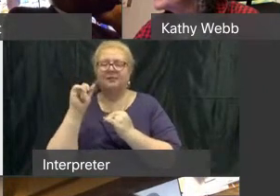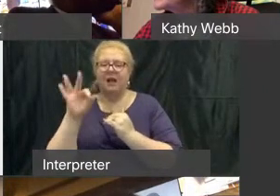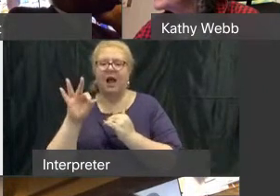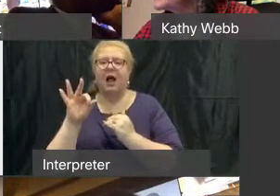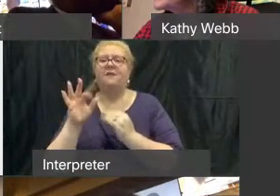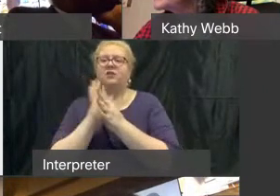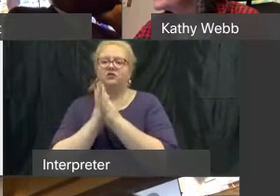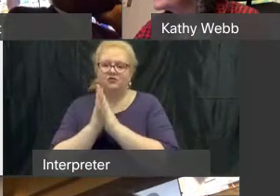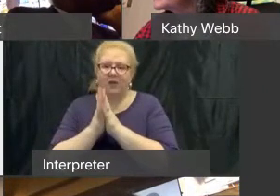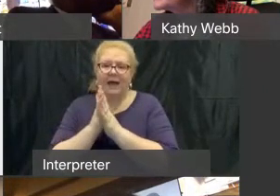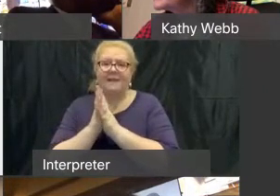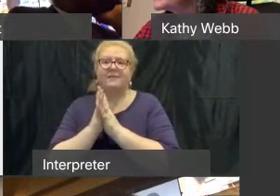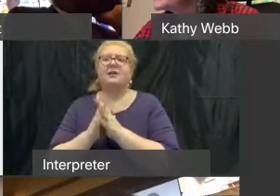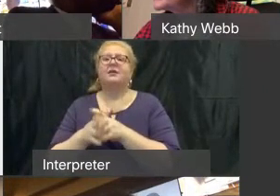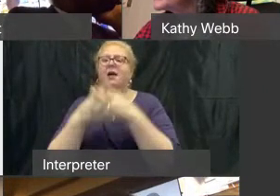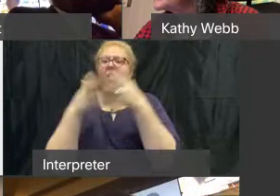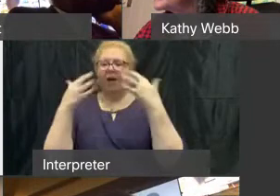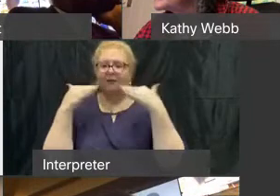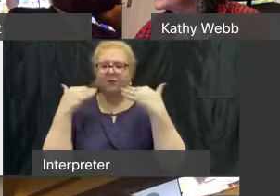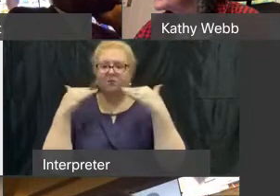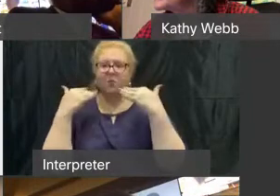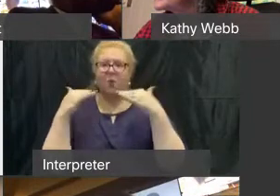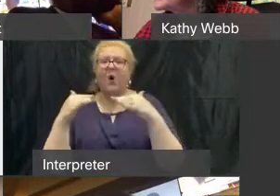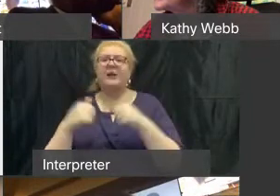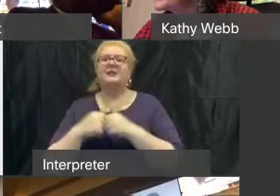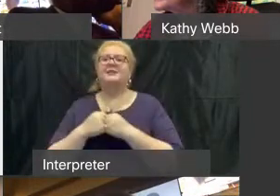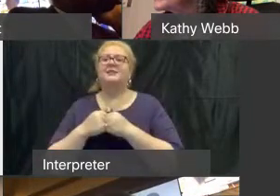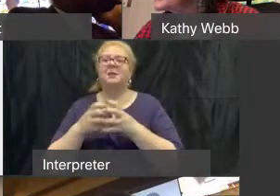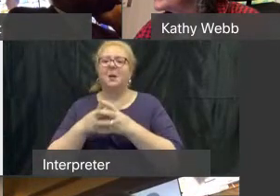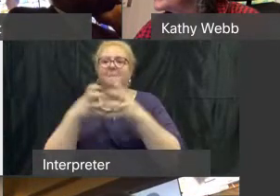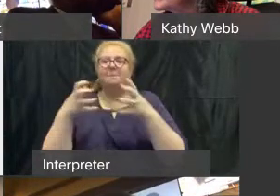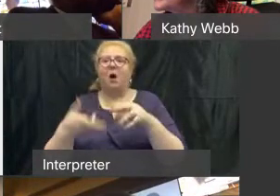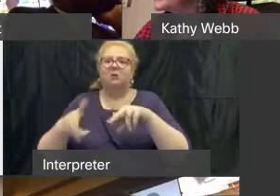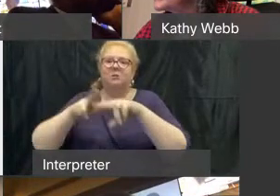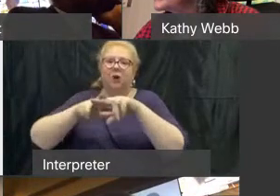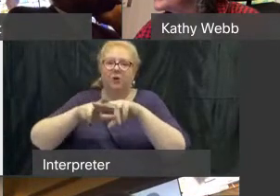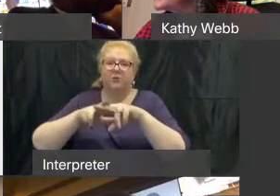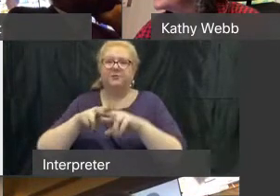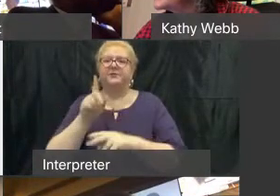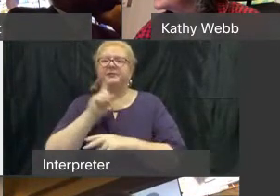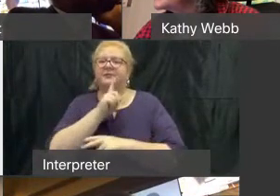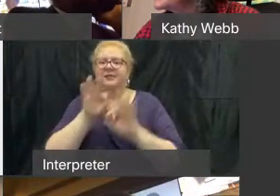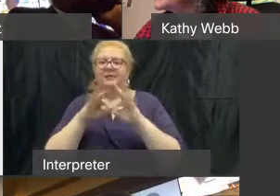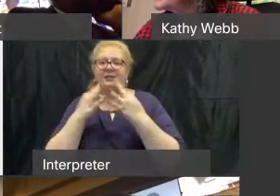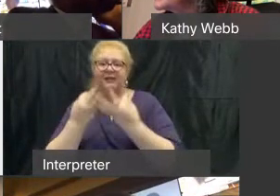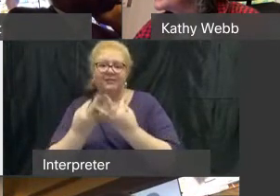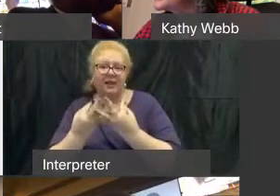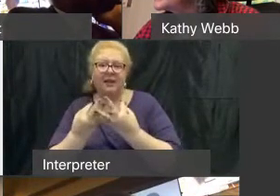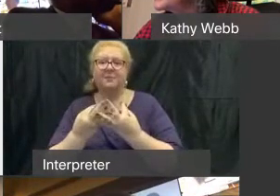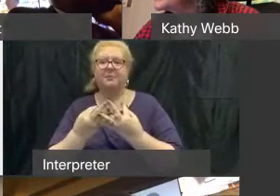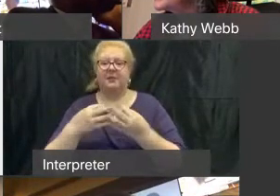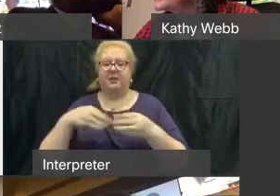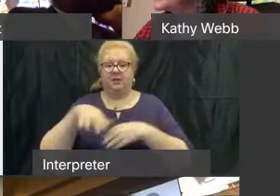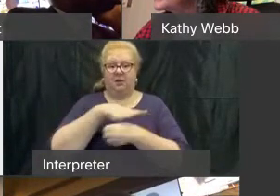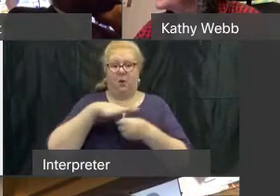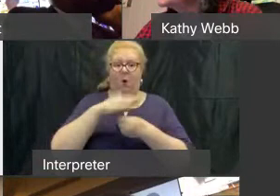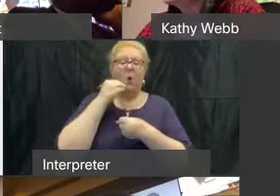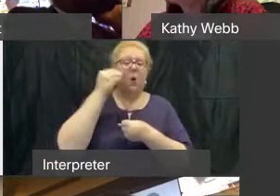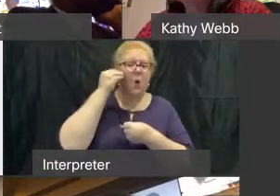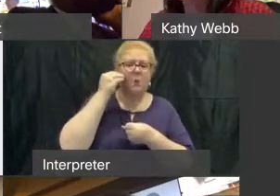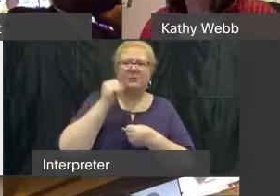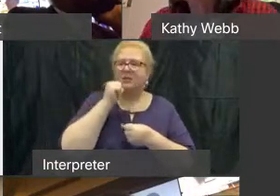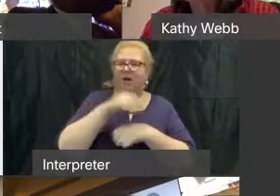lot of traffic, a lot of noise, single-family residential neighborhoods are not comfortable with this.